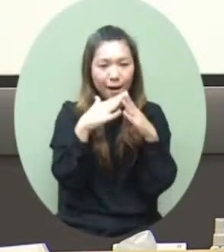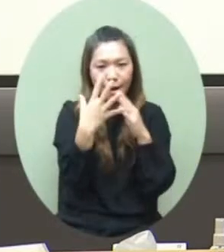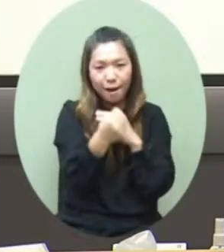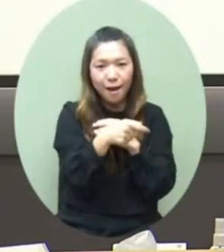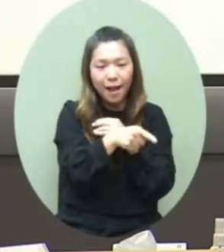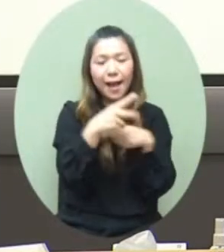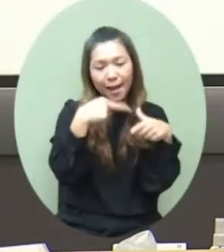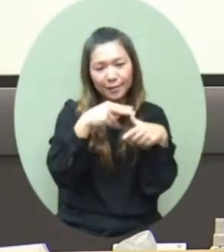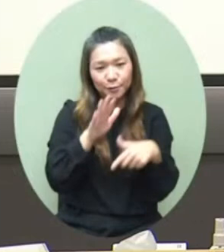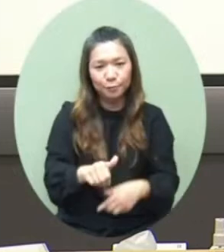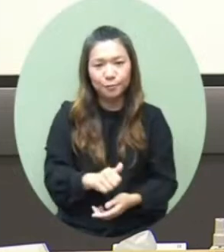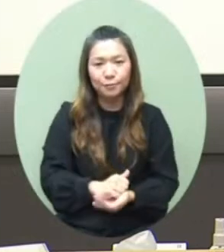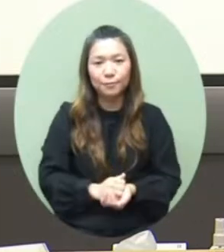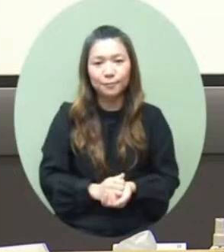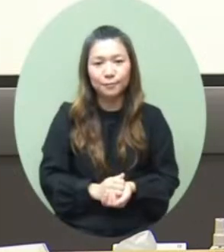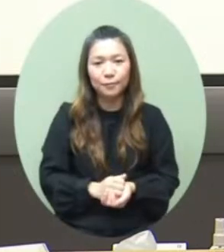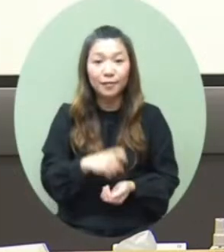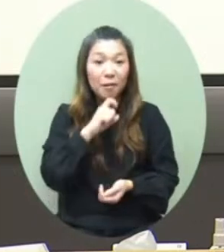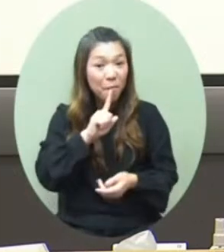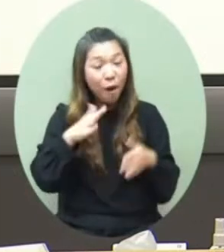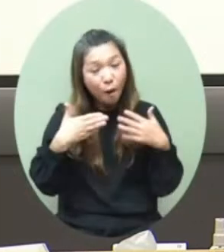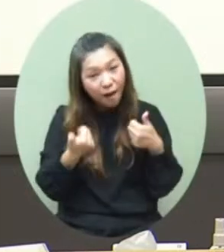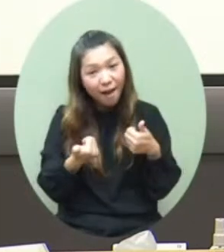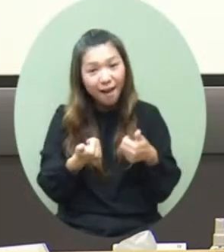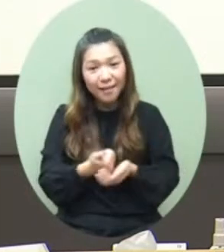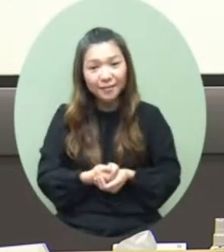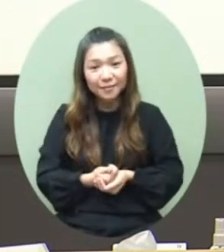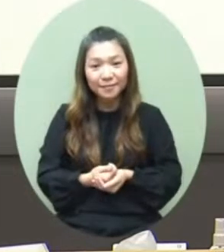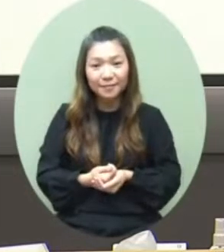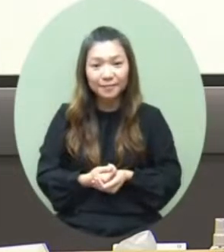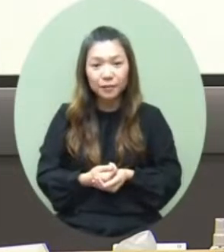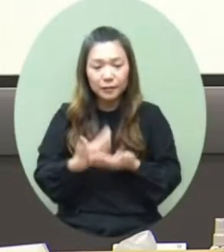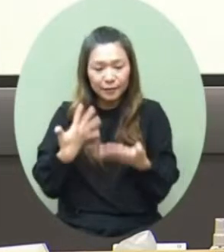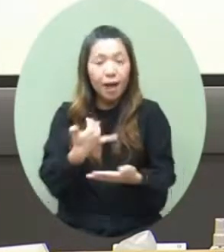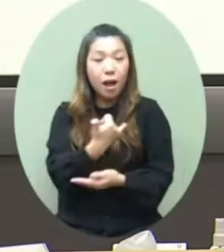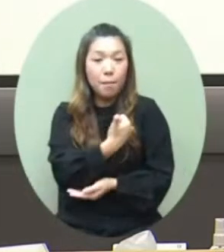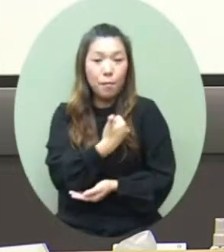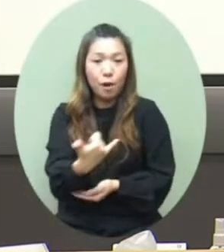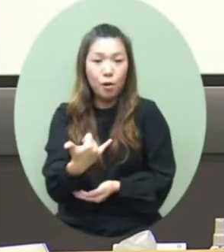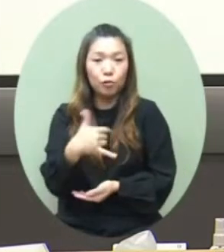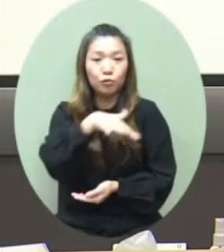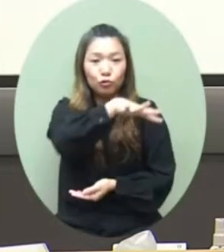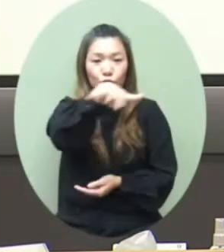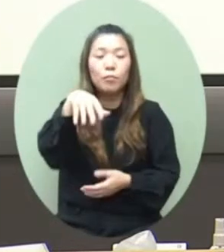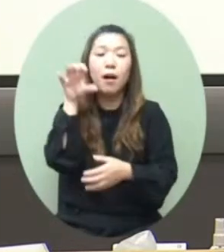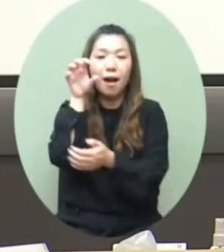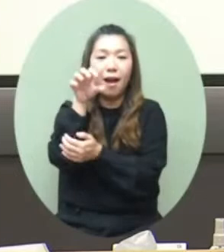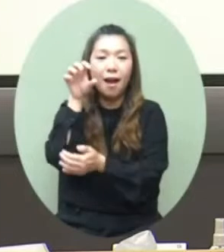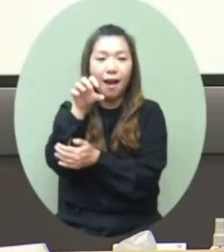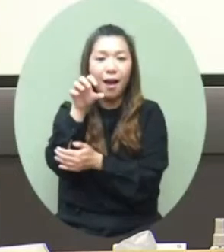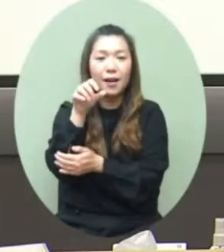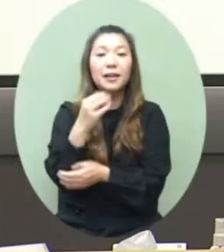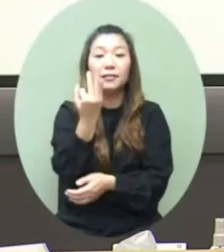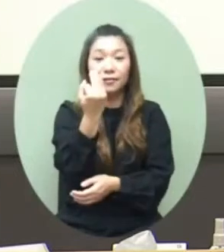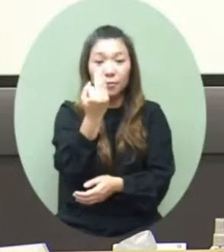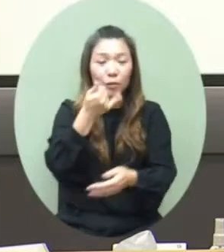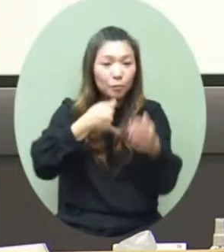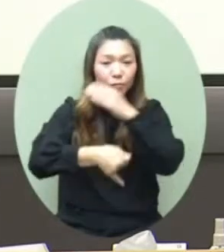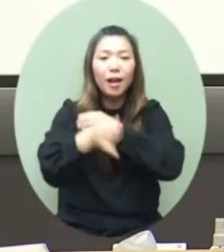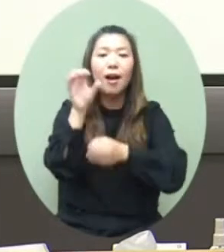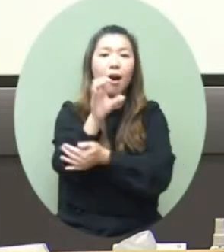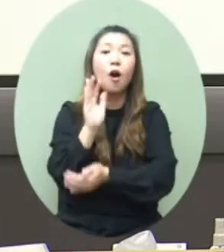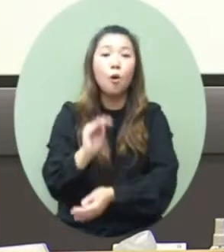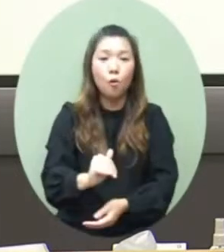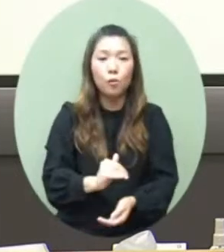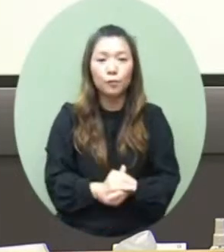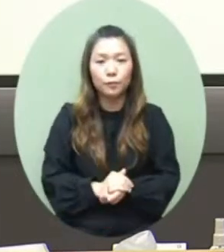different gourmet marketplace activities adopting different themes. And Ms. Alice Mack will give you more details later.